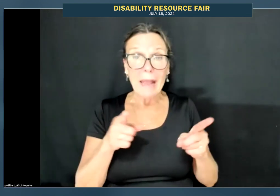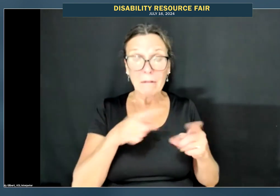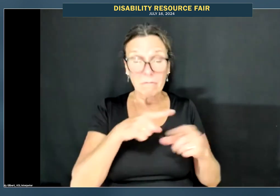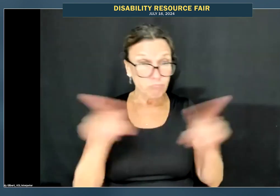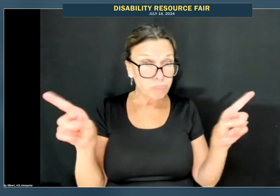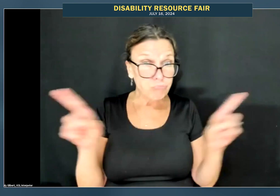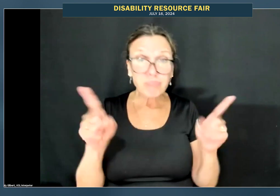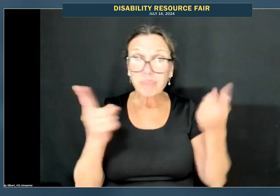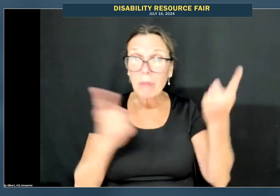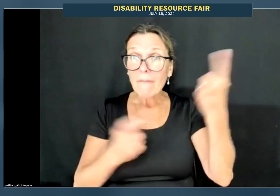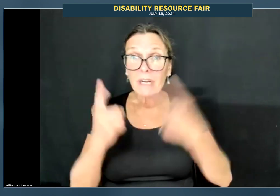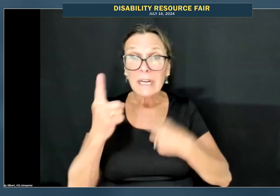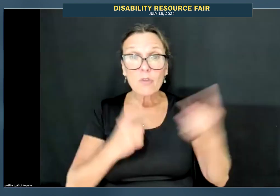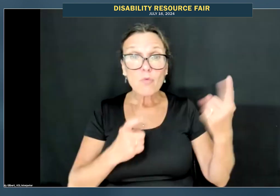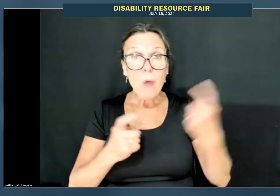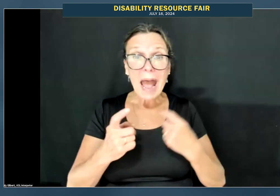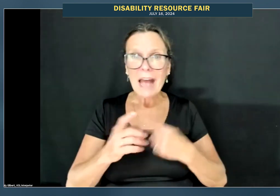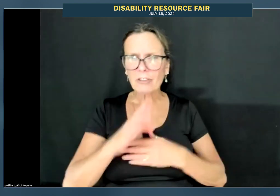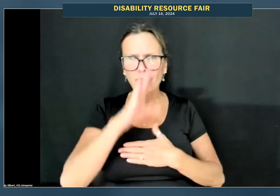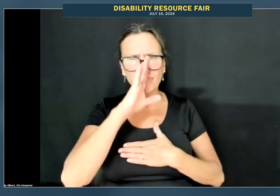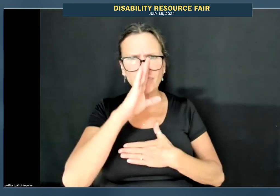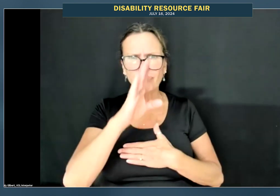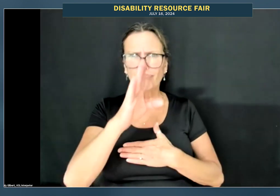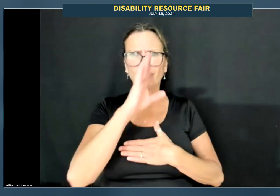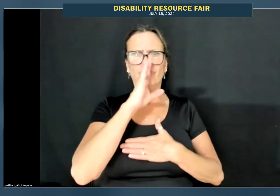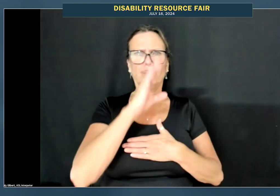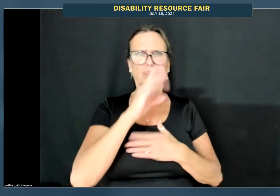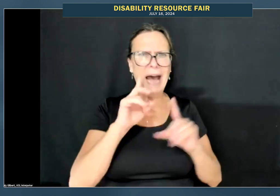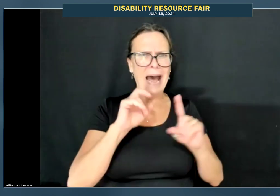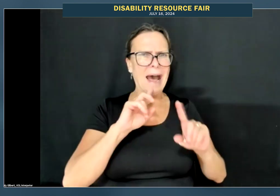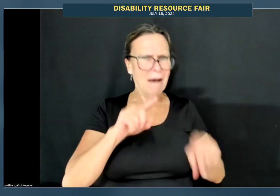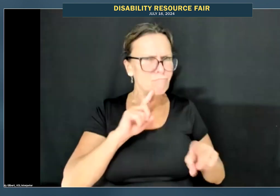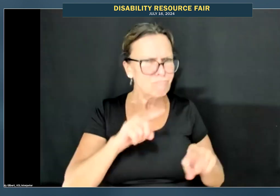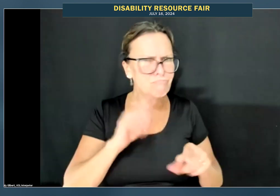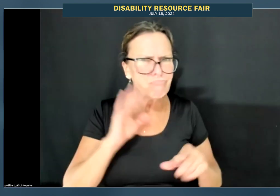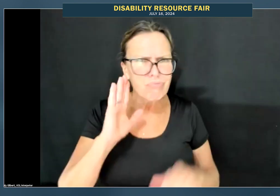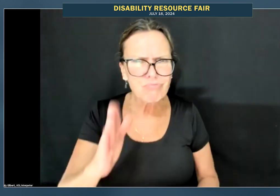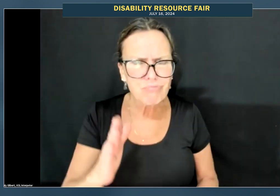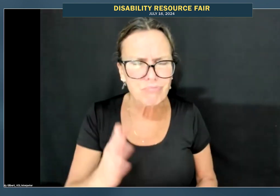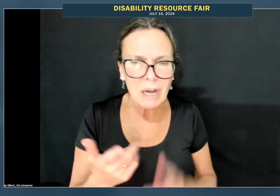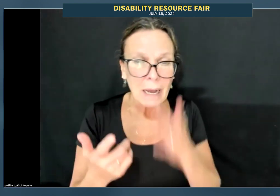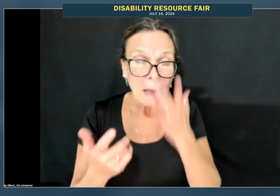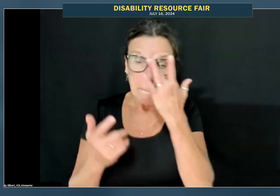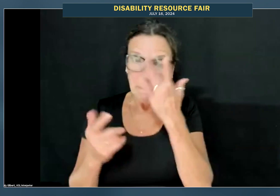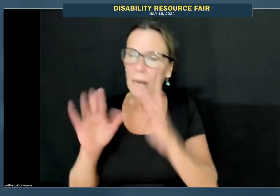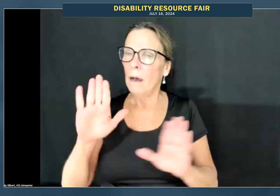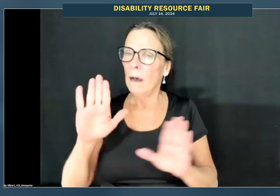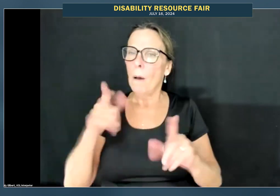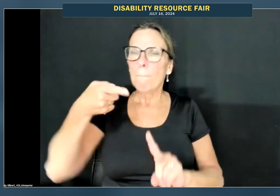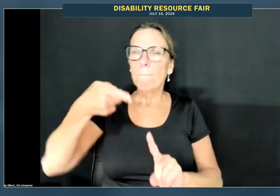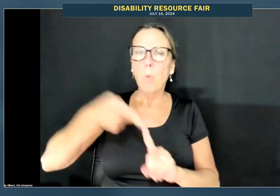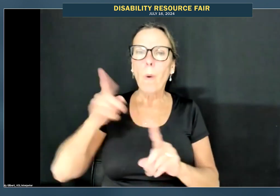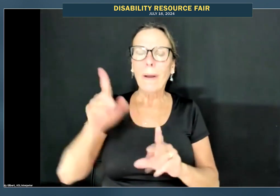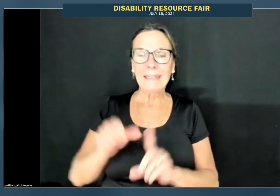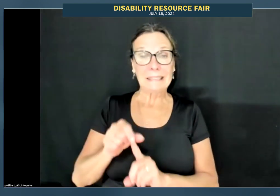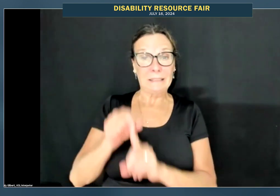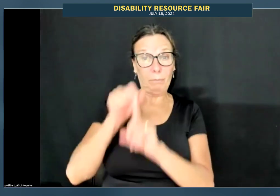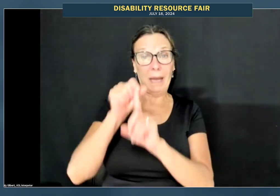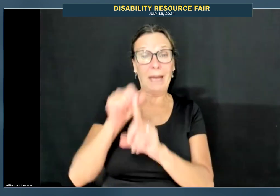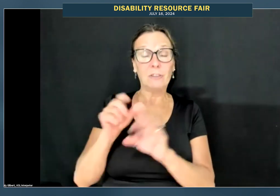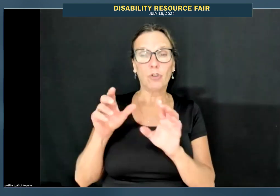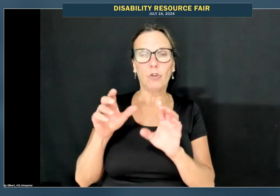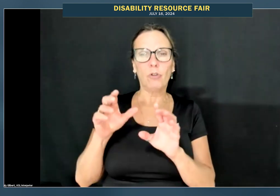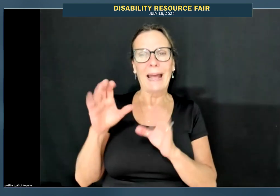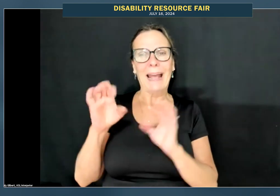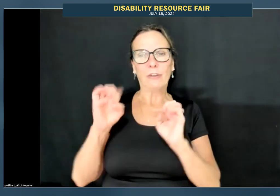questions if warranted. But special education is a